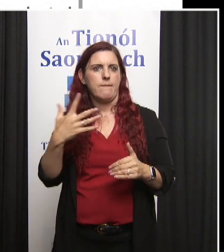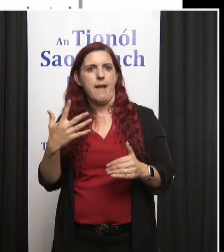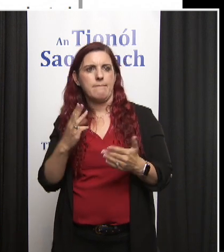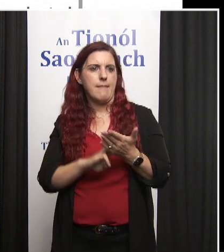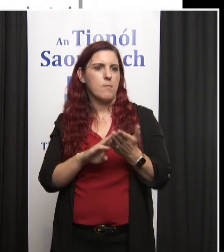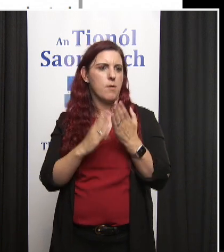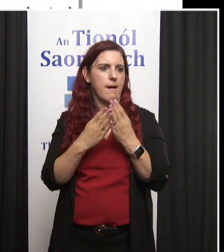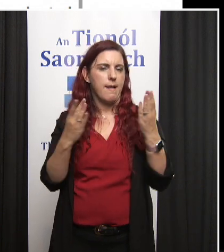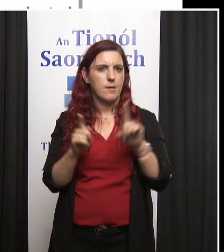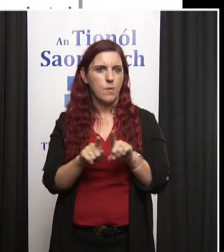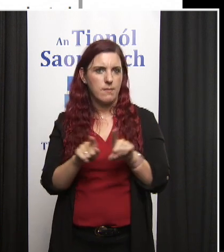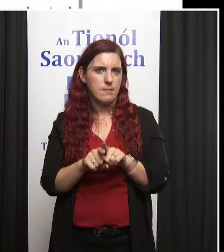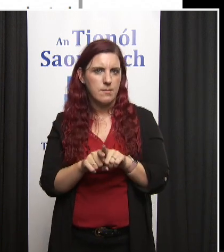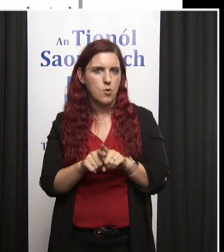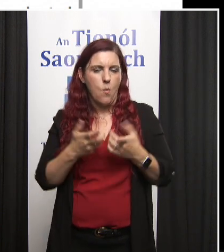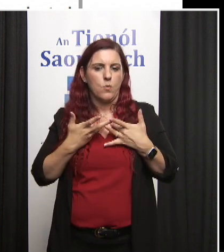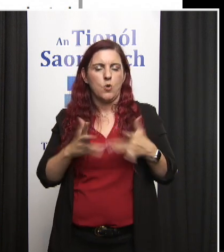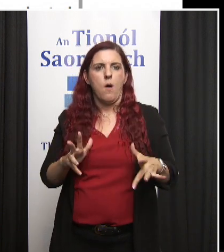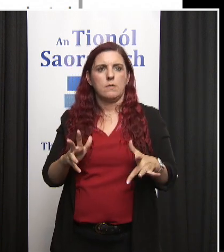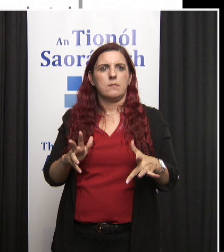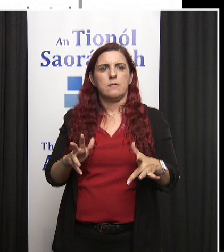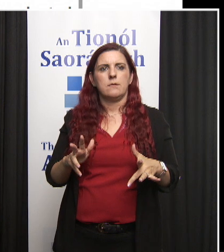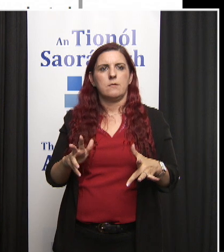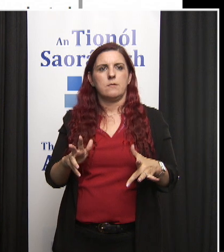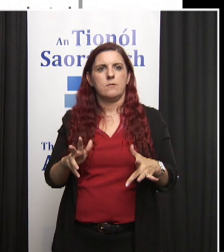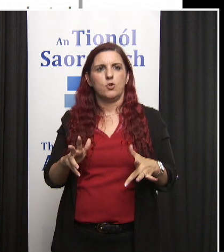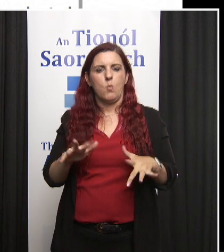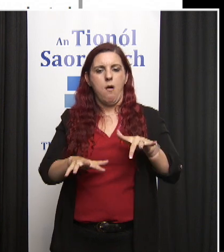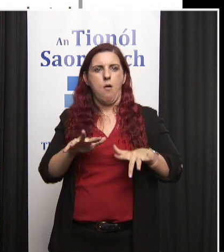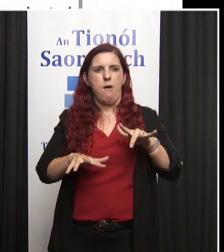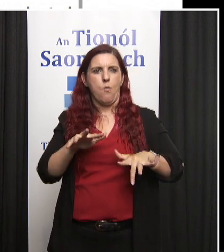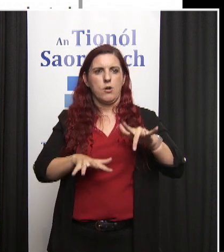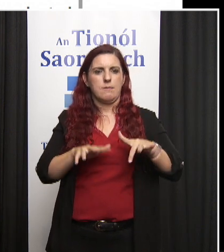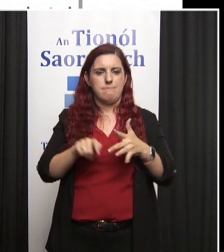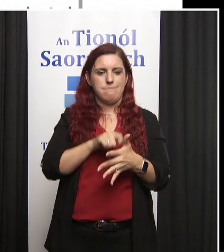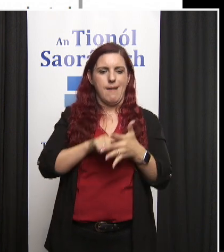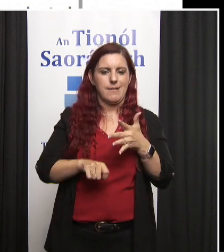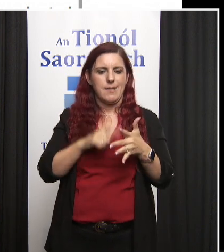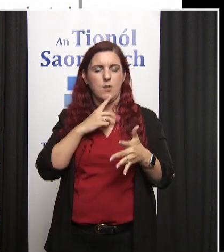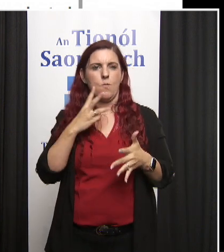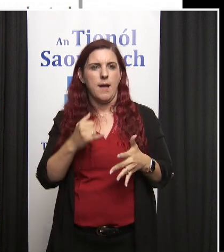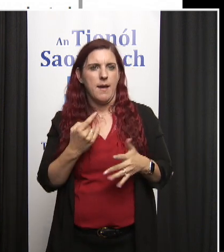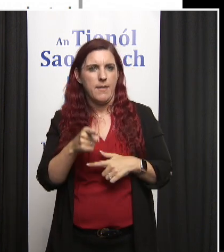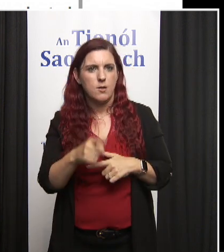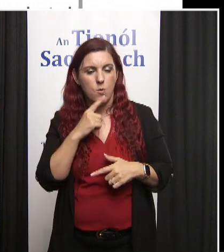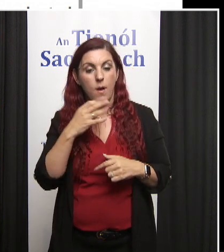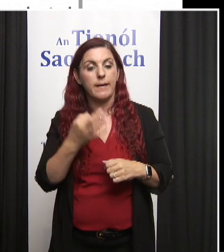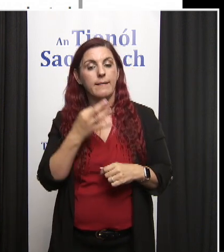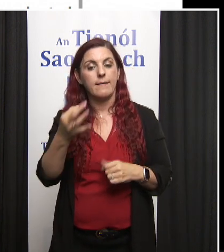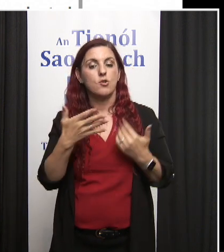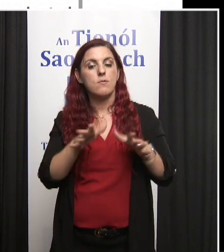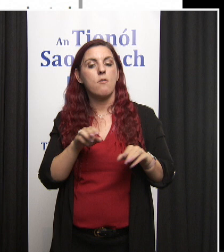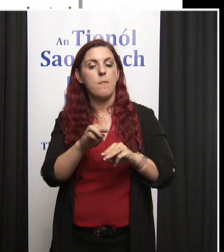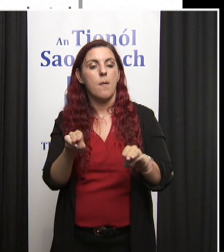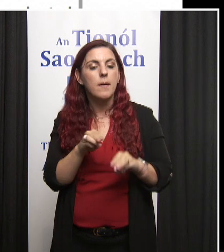we don't want to make the ballot too awkward, and that's where the reasoning came. So it gives the general public the